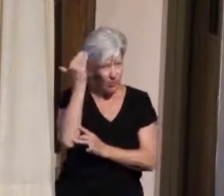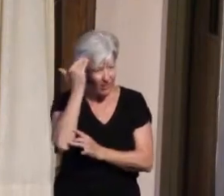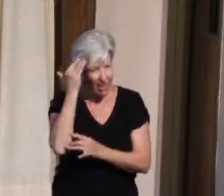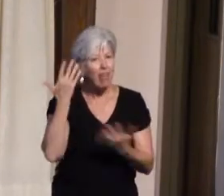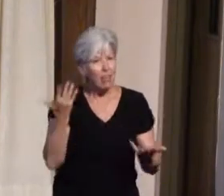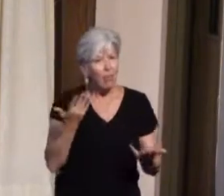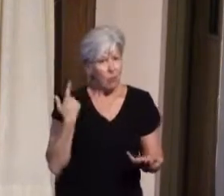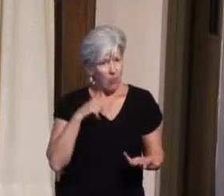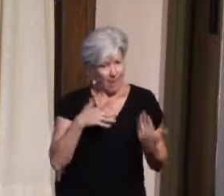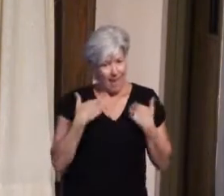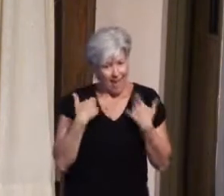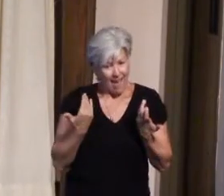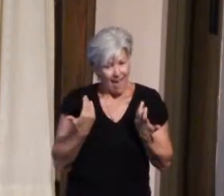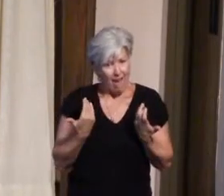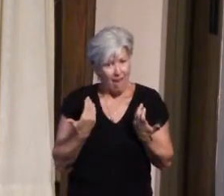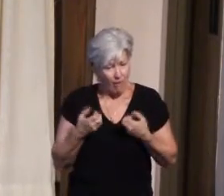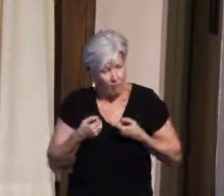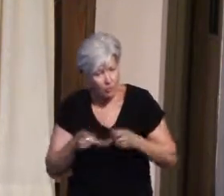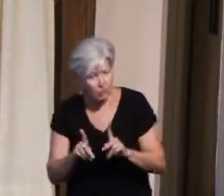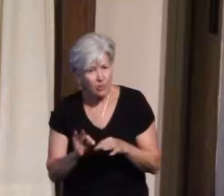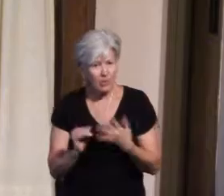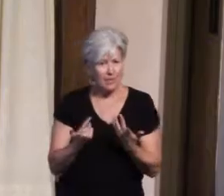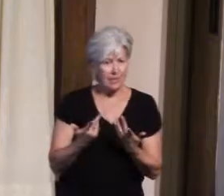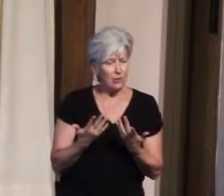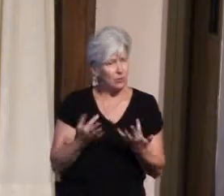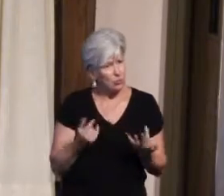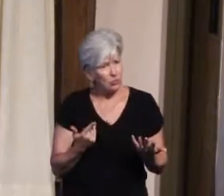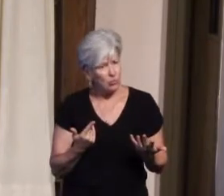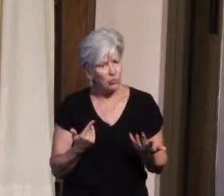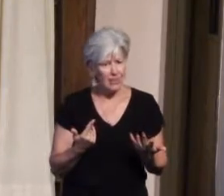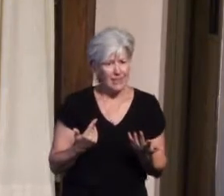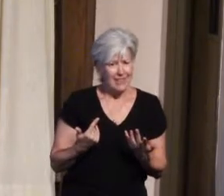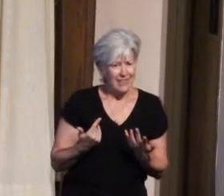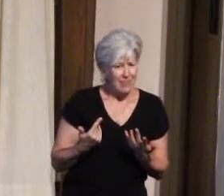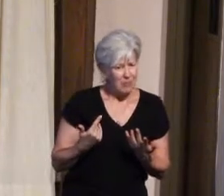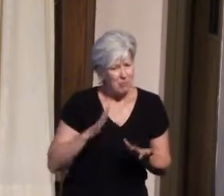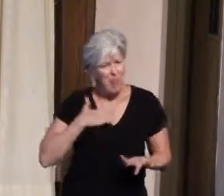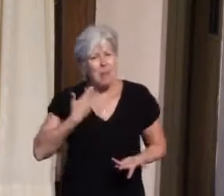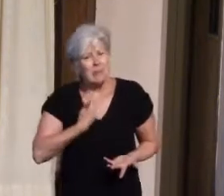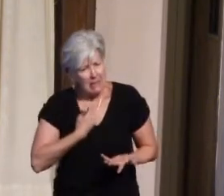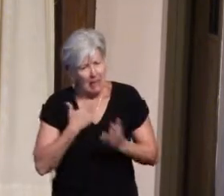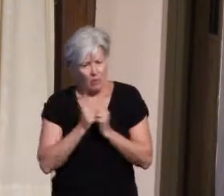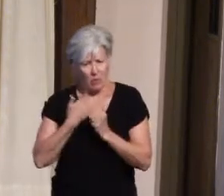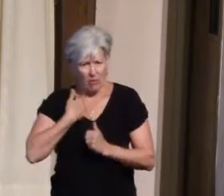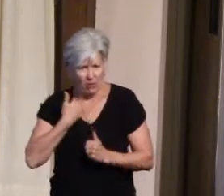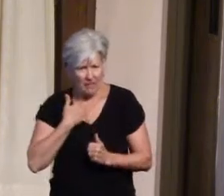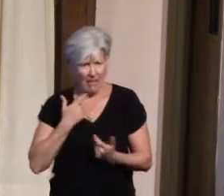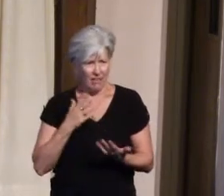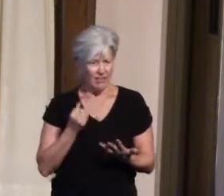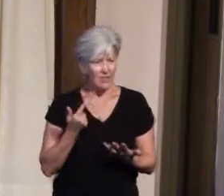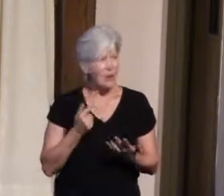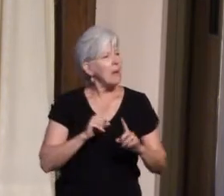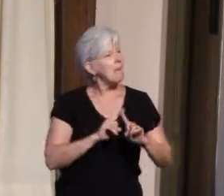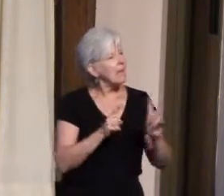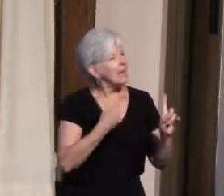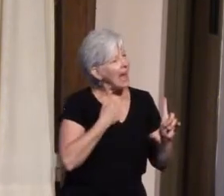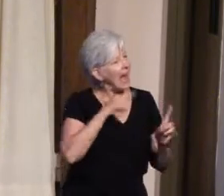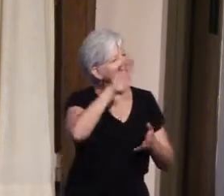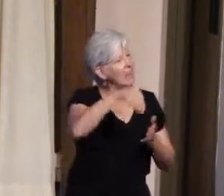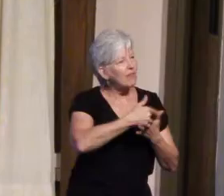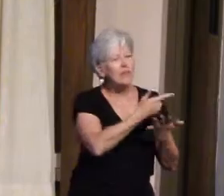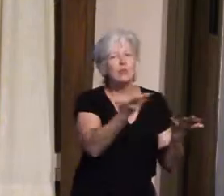to be gentle with yourself. I invite you to join me in changing 2020 hindsight